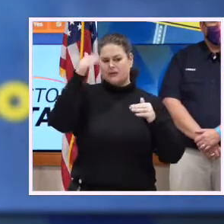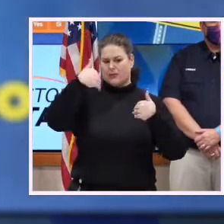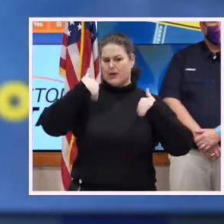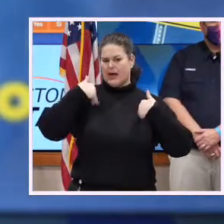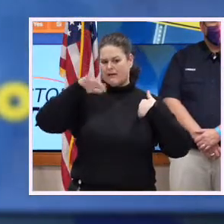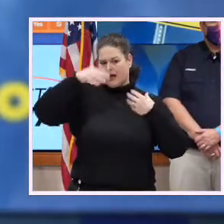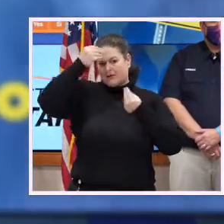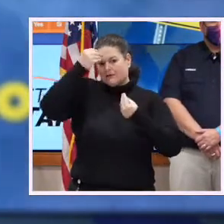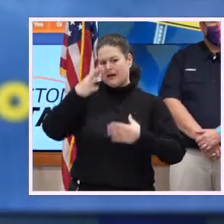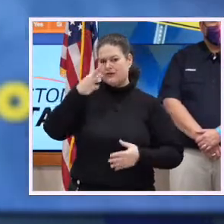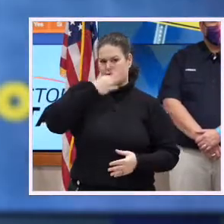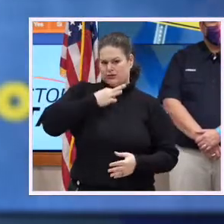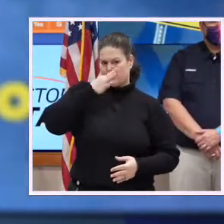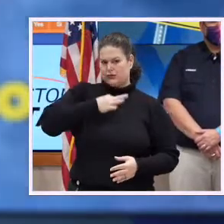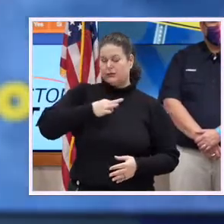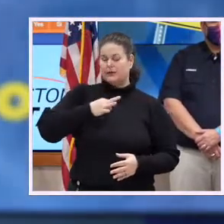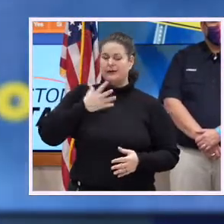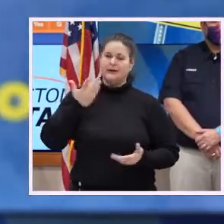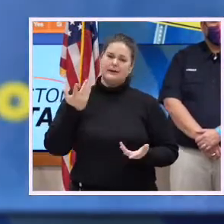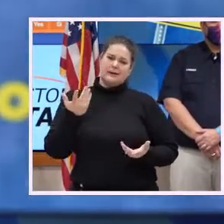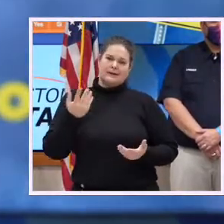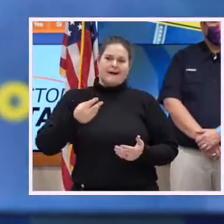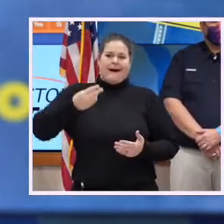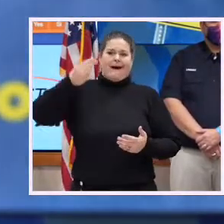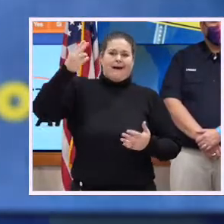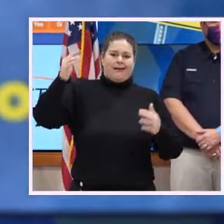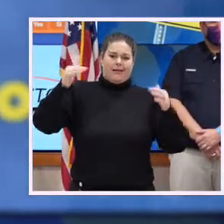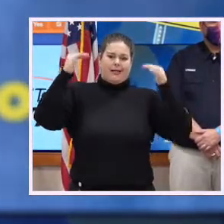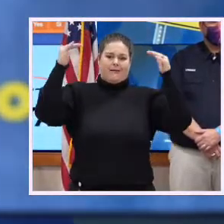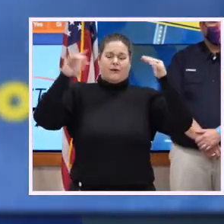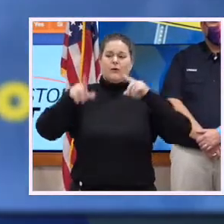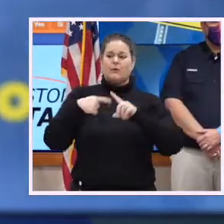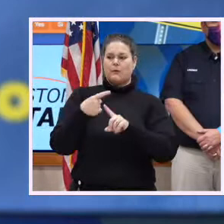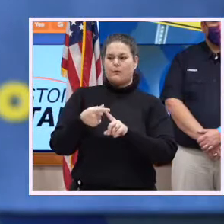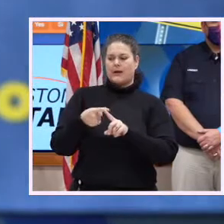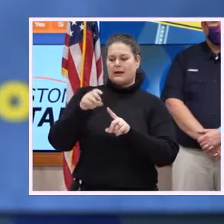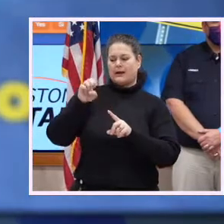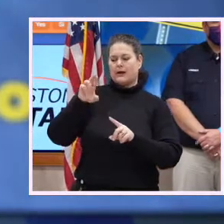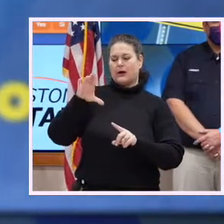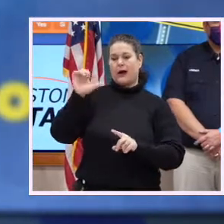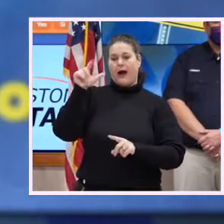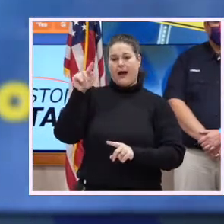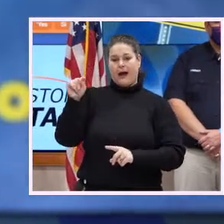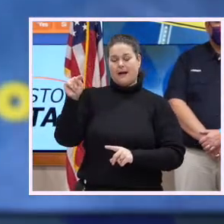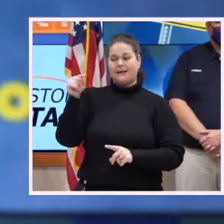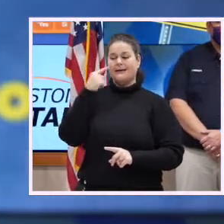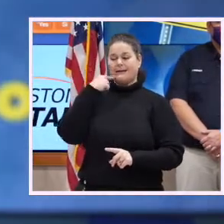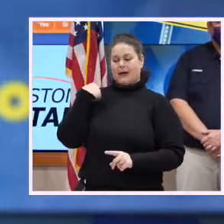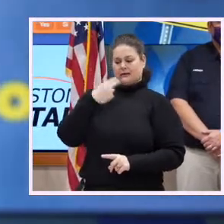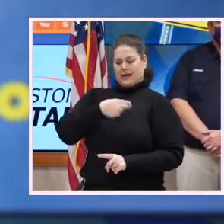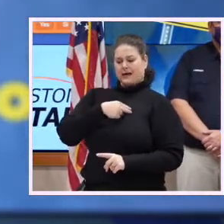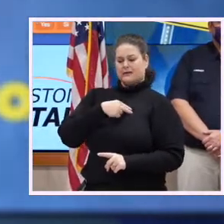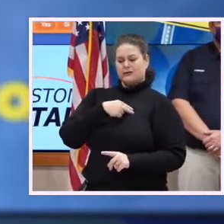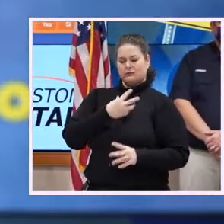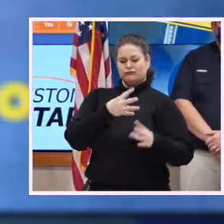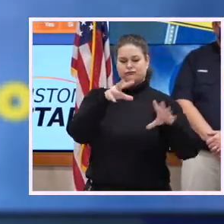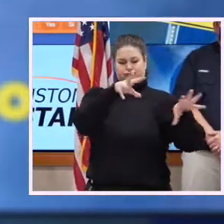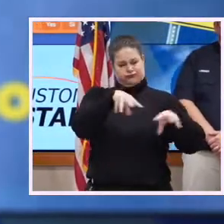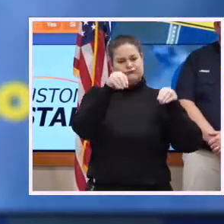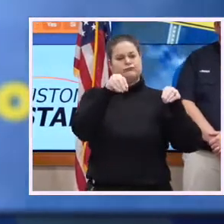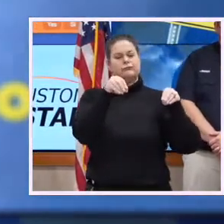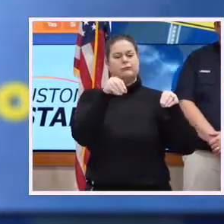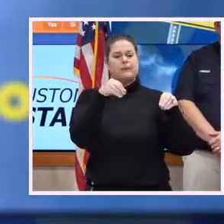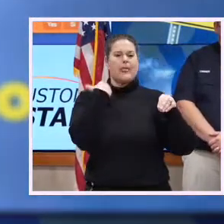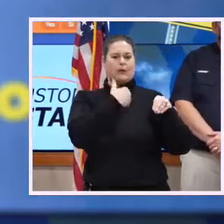information shortly. At a high level, when we get told by ERCOT to take customers offline,